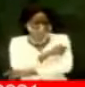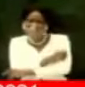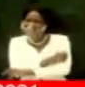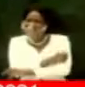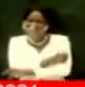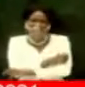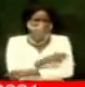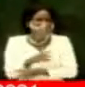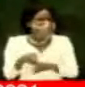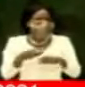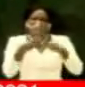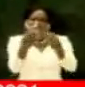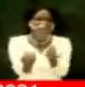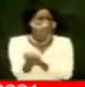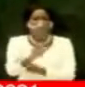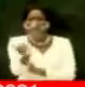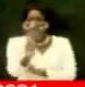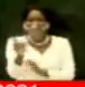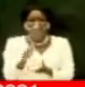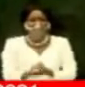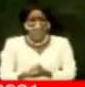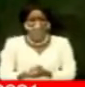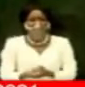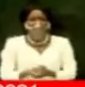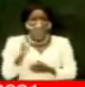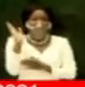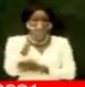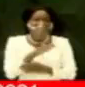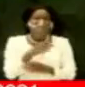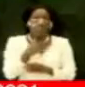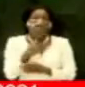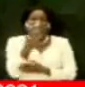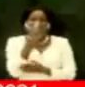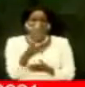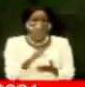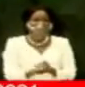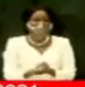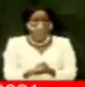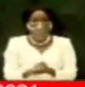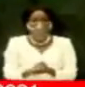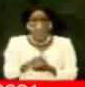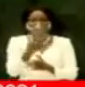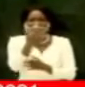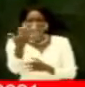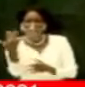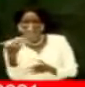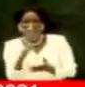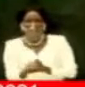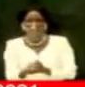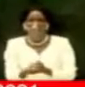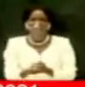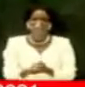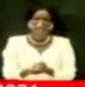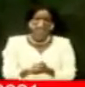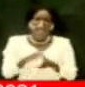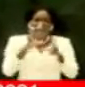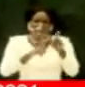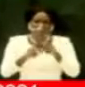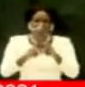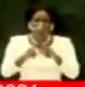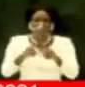meant for the kids. Lastly, let me just conclude with the statistics of the COVID. In the last 24 hours,